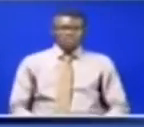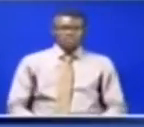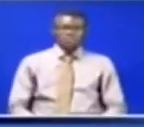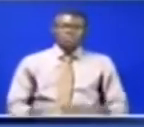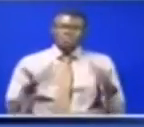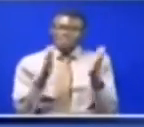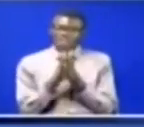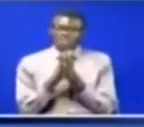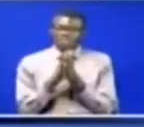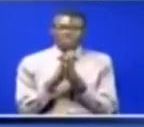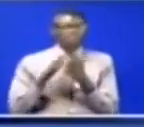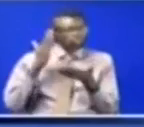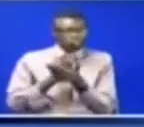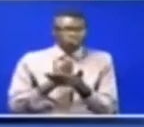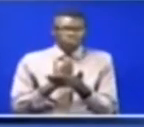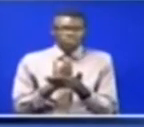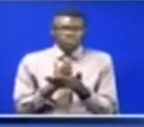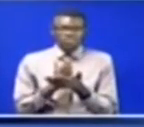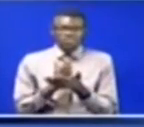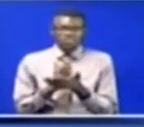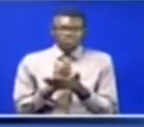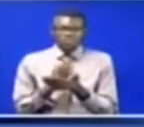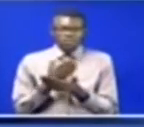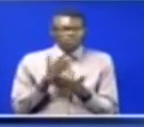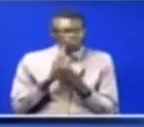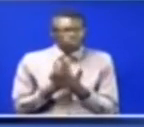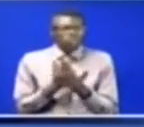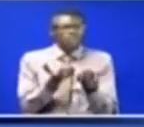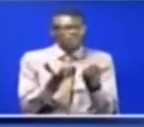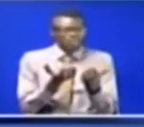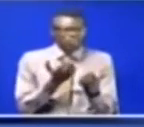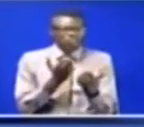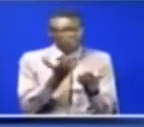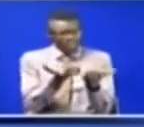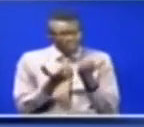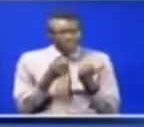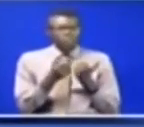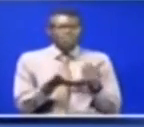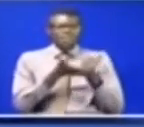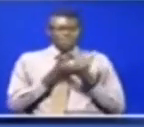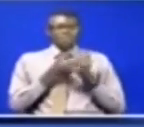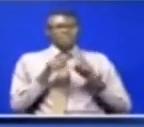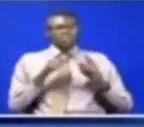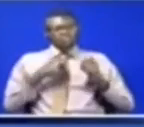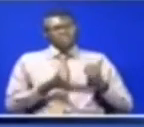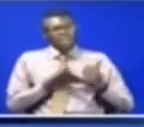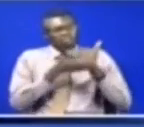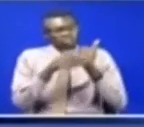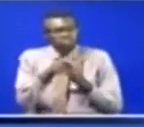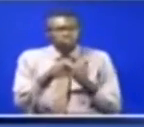And of course, we needed each other. That if I